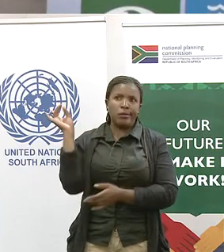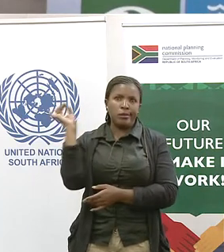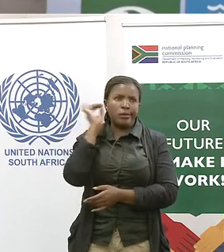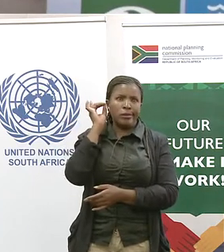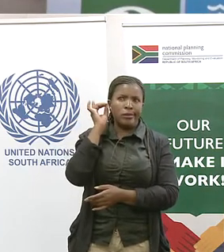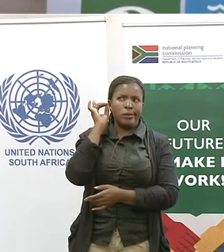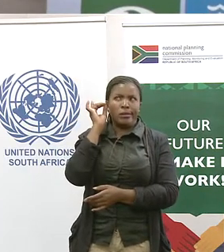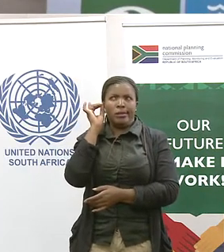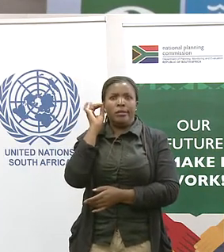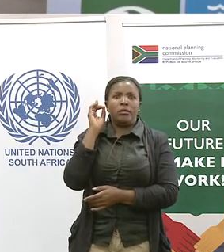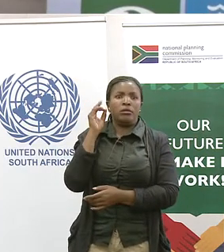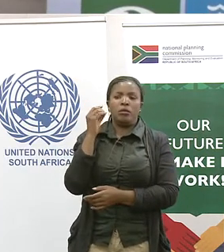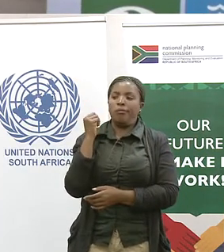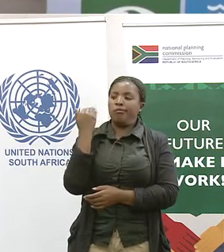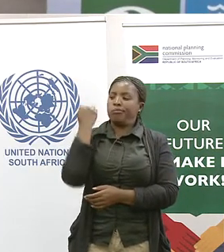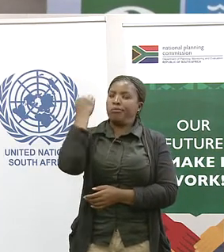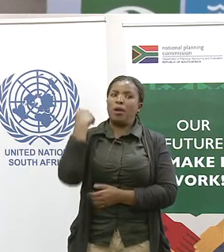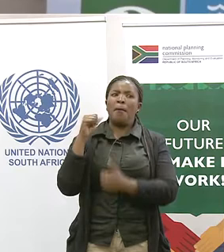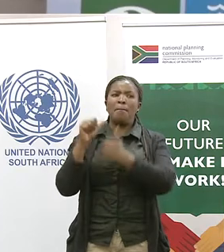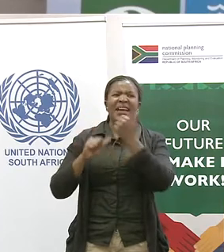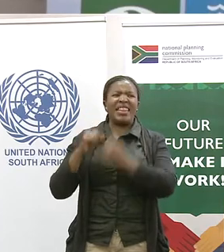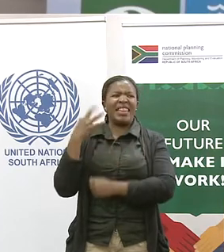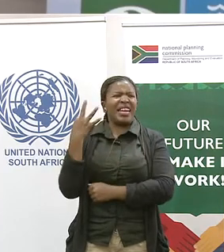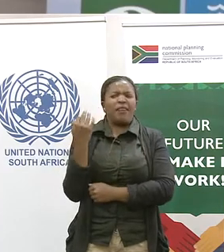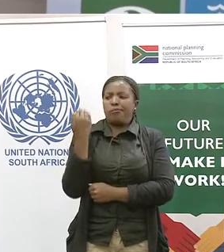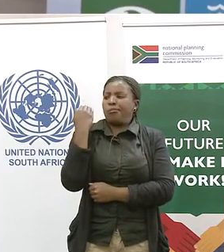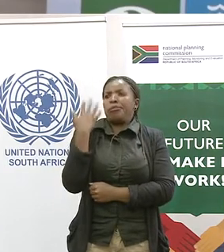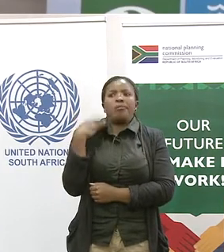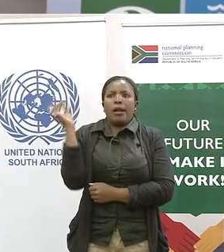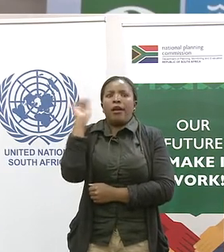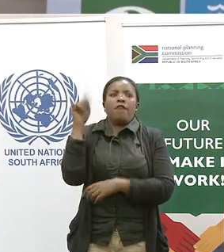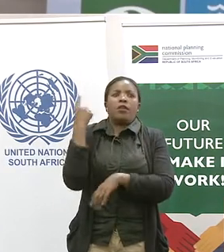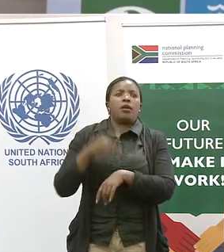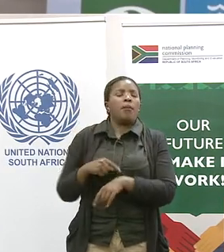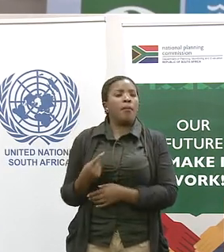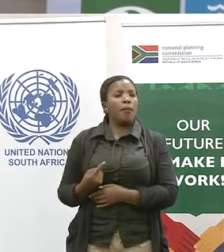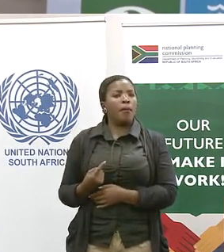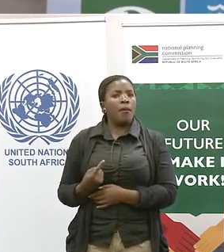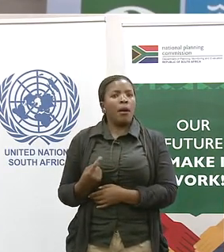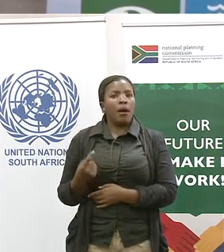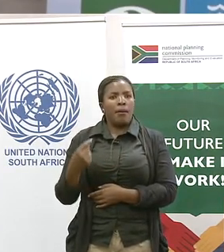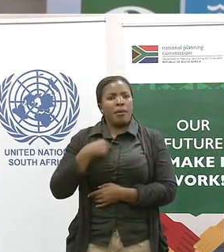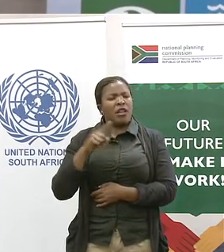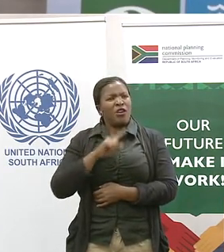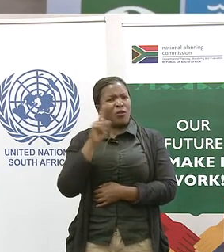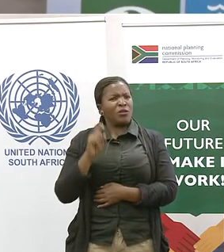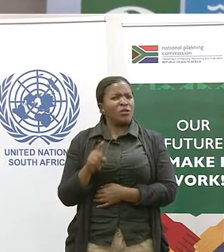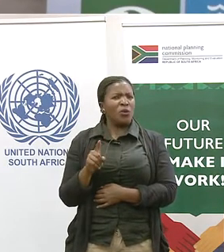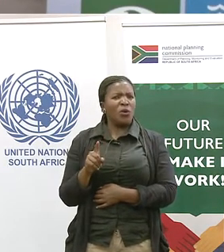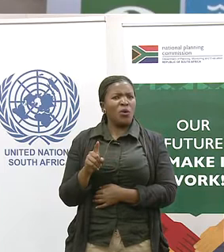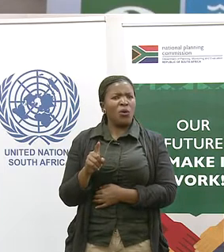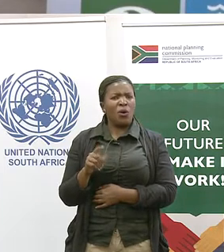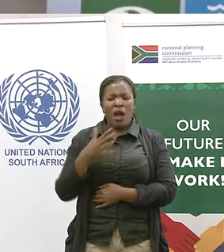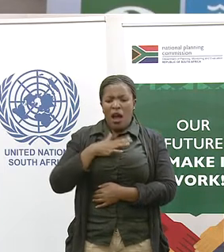minus 3 months ago. So the question is, how can we bring it